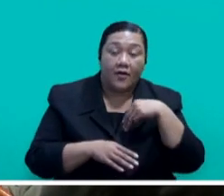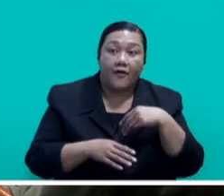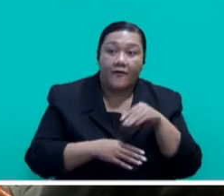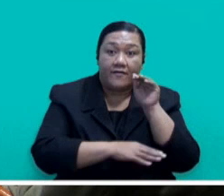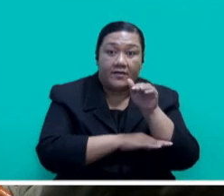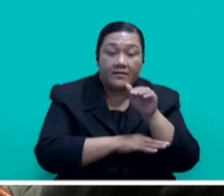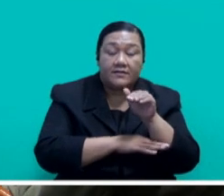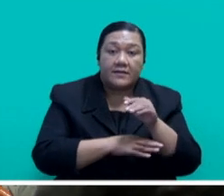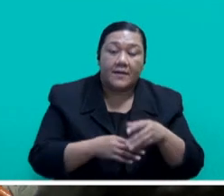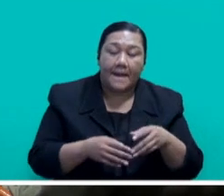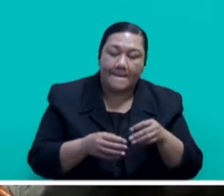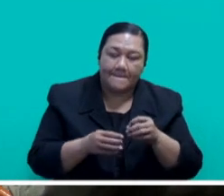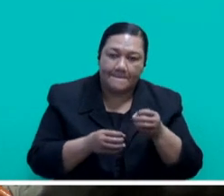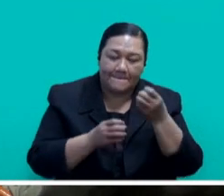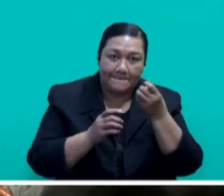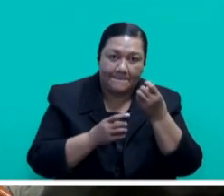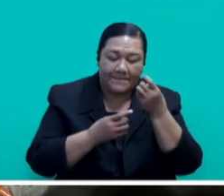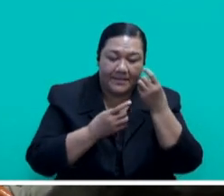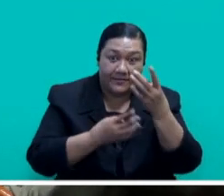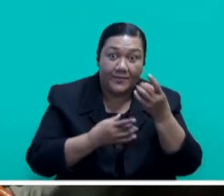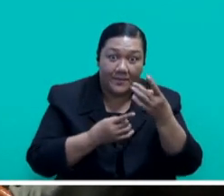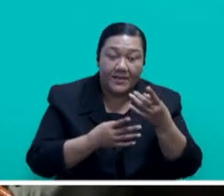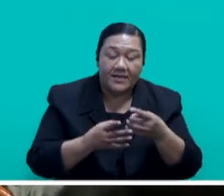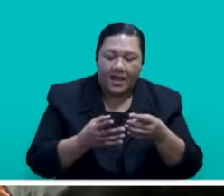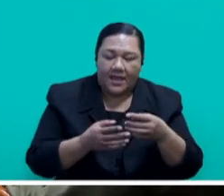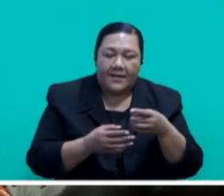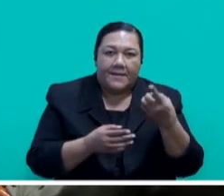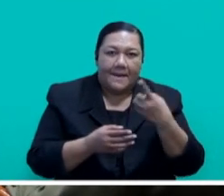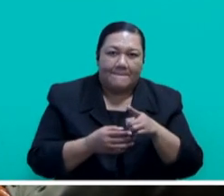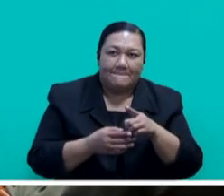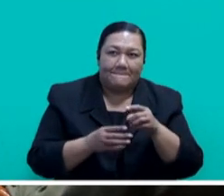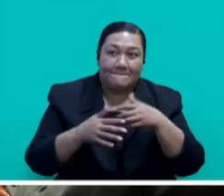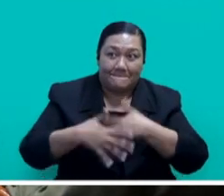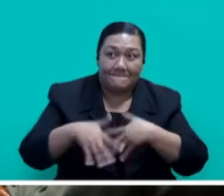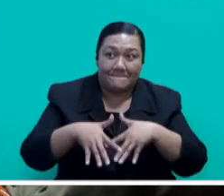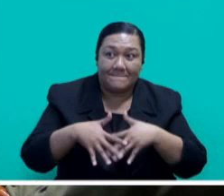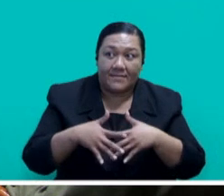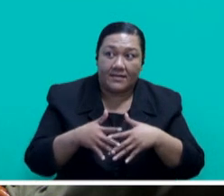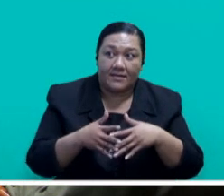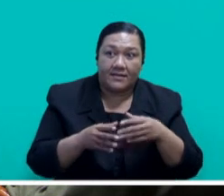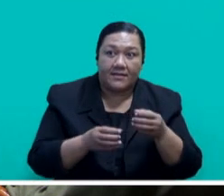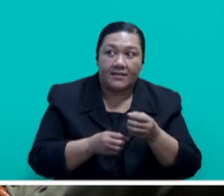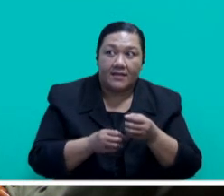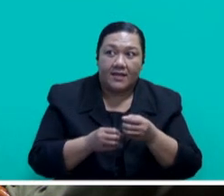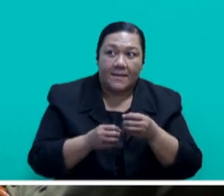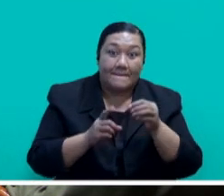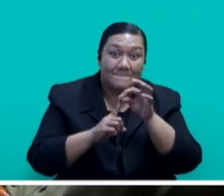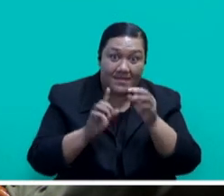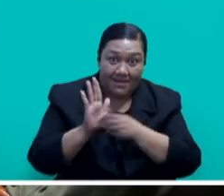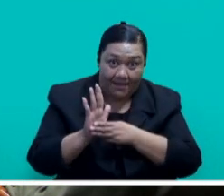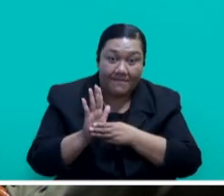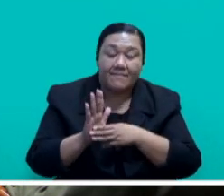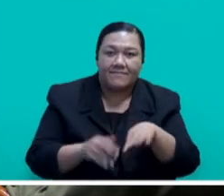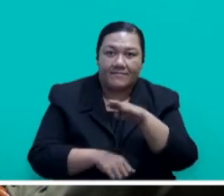Civil Service, Information, Public Enterprises, and Veteran Affairs, the Honourable Sitiveni Rabuka, to